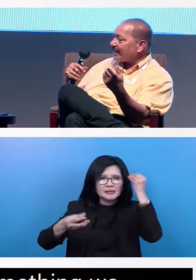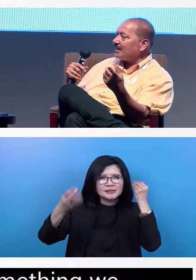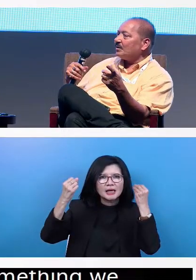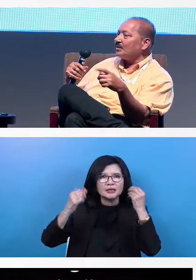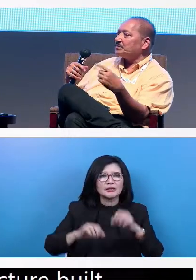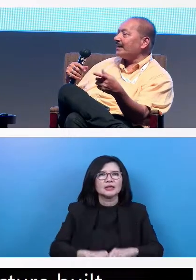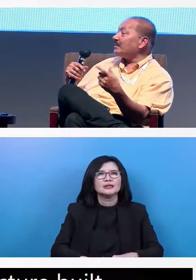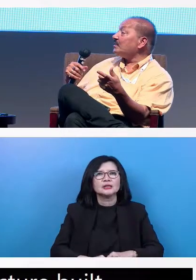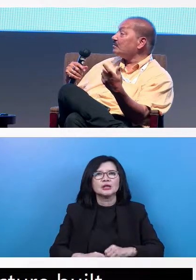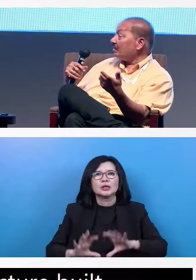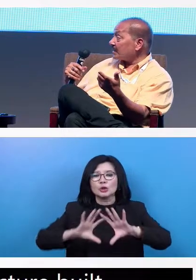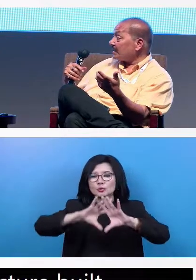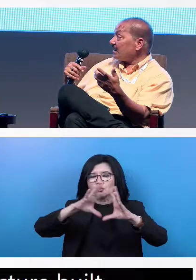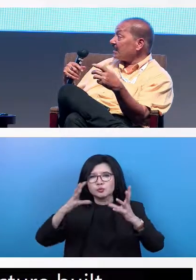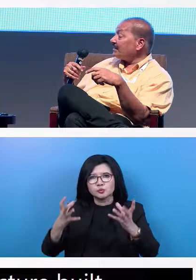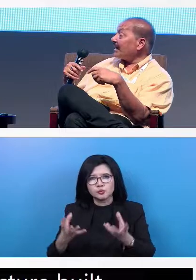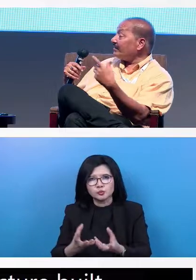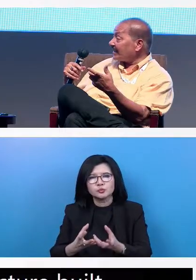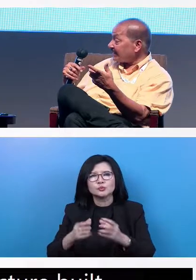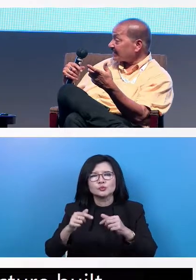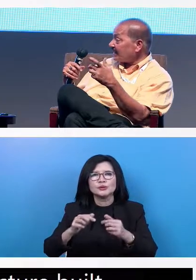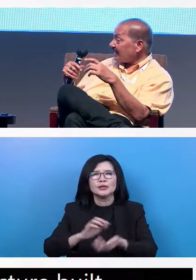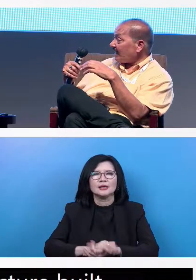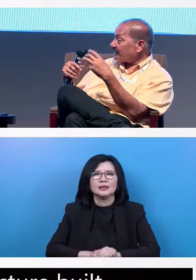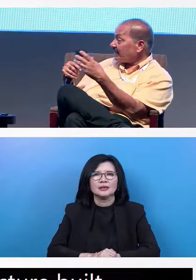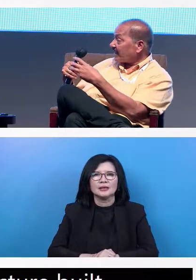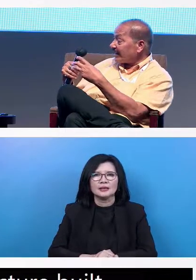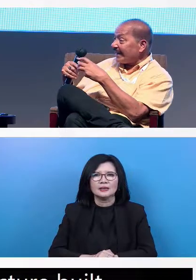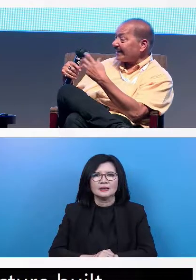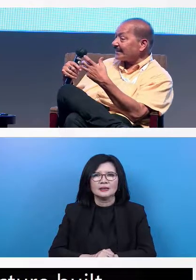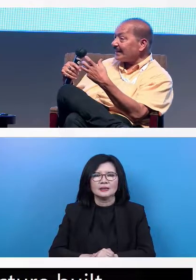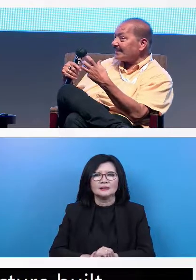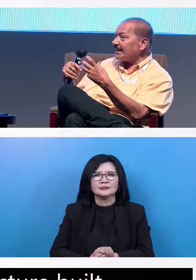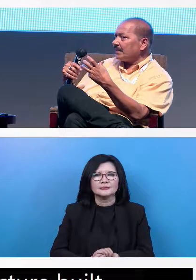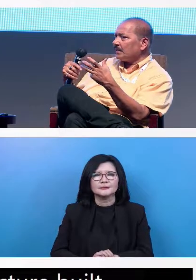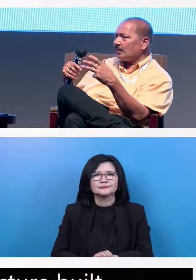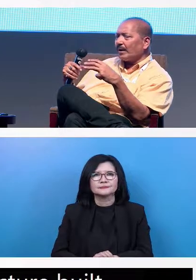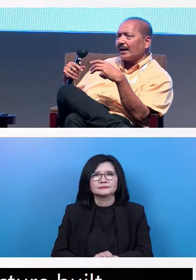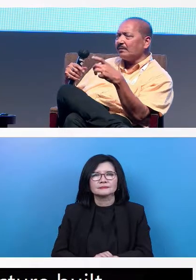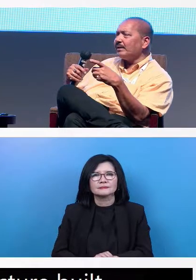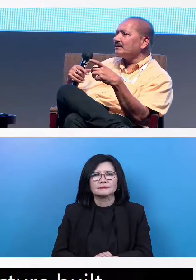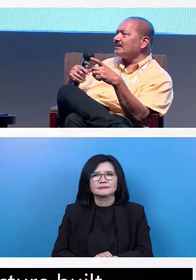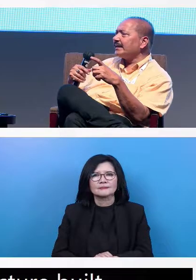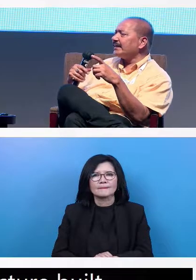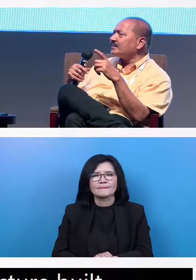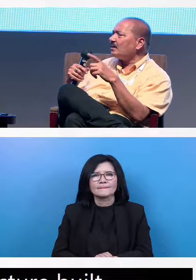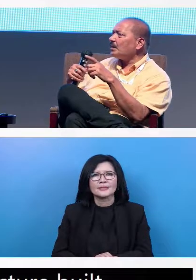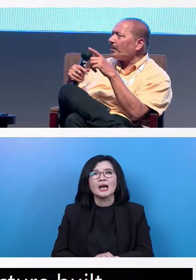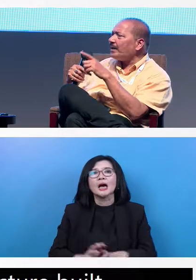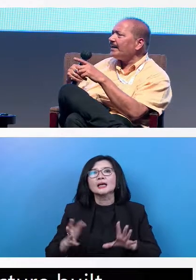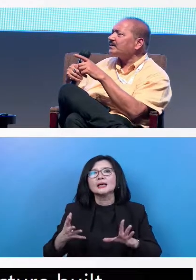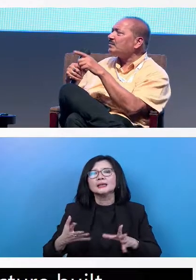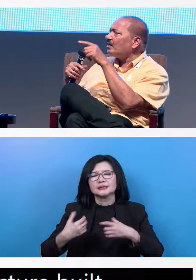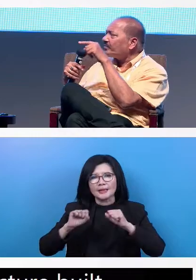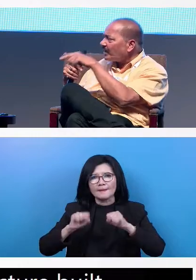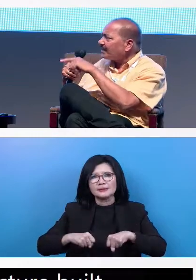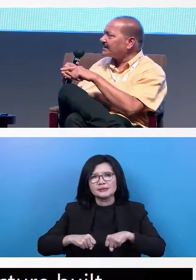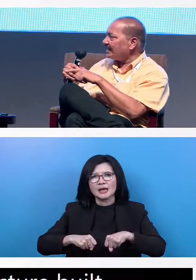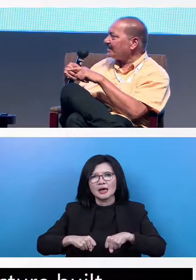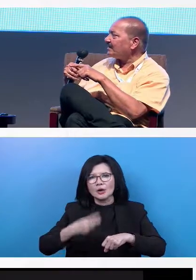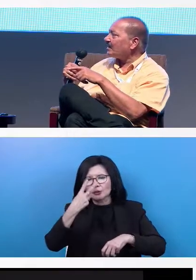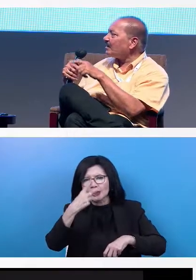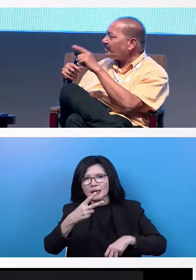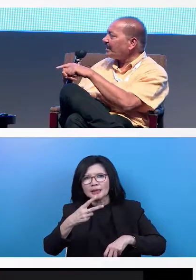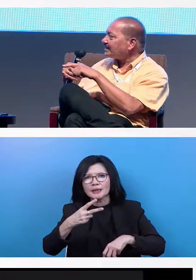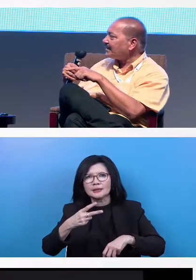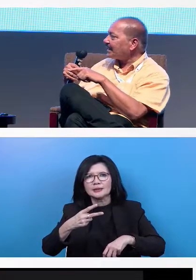other thing which might actually work in the advantage of creating. So it is a, what I would actually say, it is not a politics of confrontation.